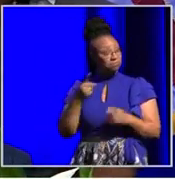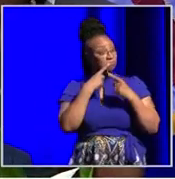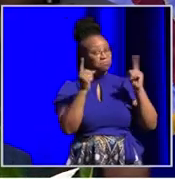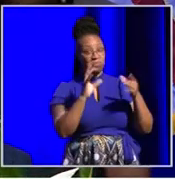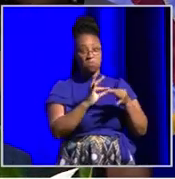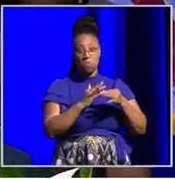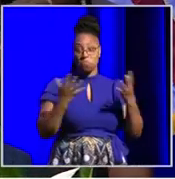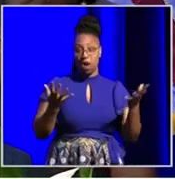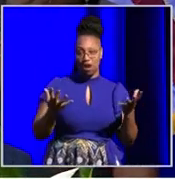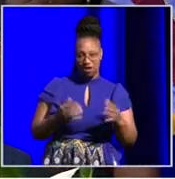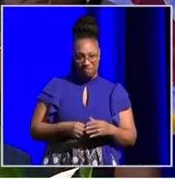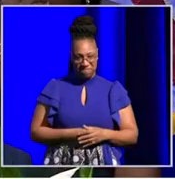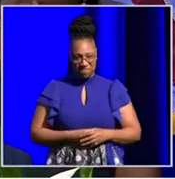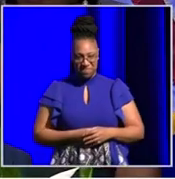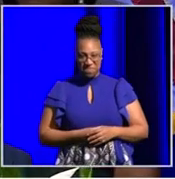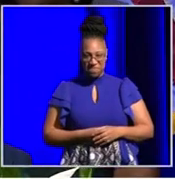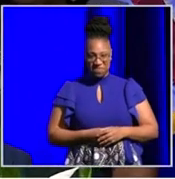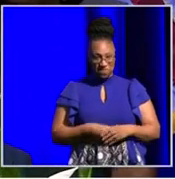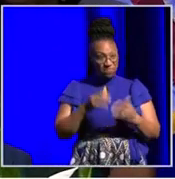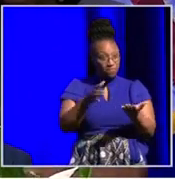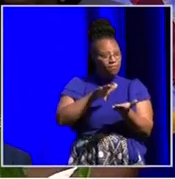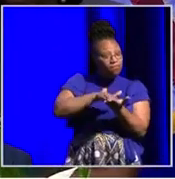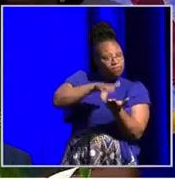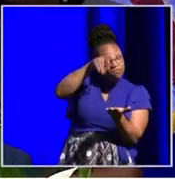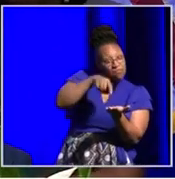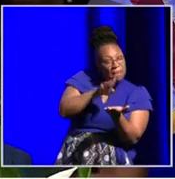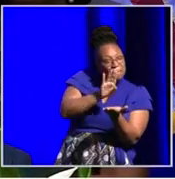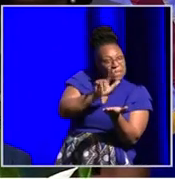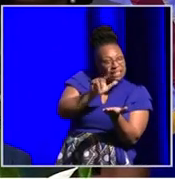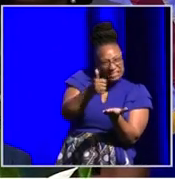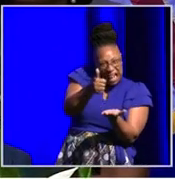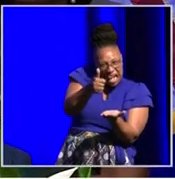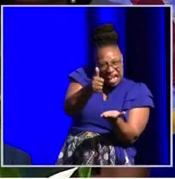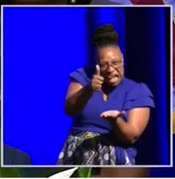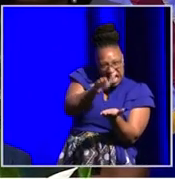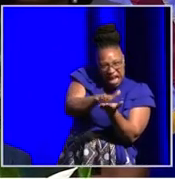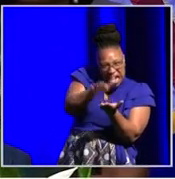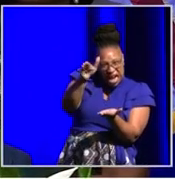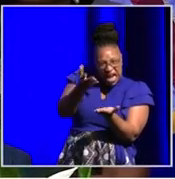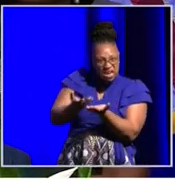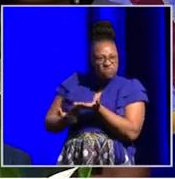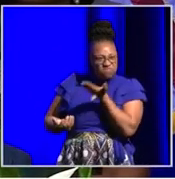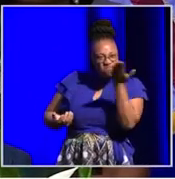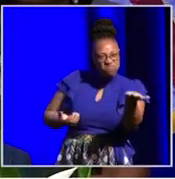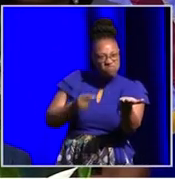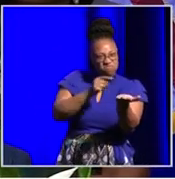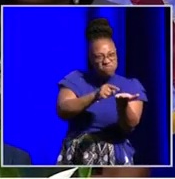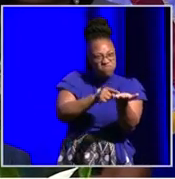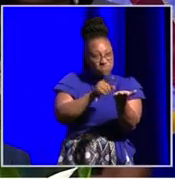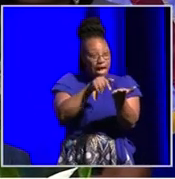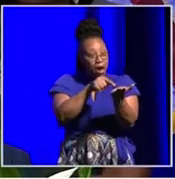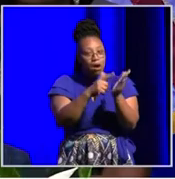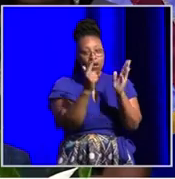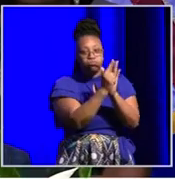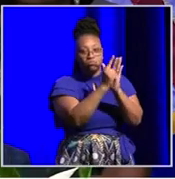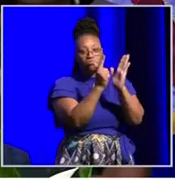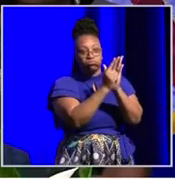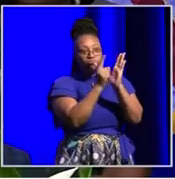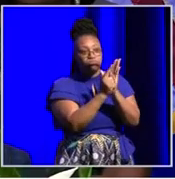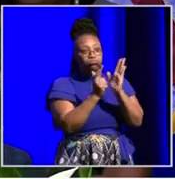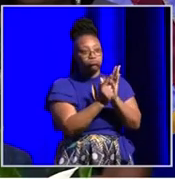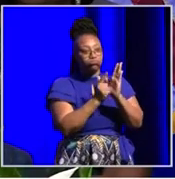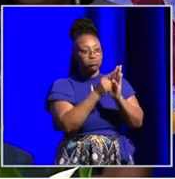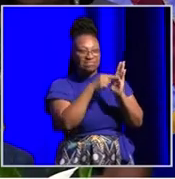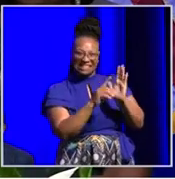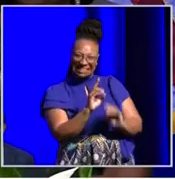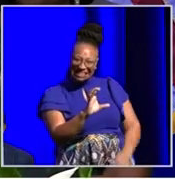bring to the floor for a vote will permanently prohibit D.C. from spending local funds on abortion.